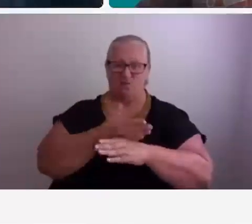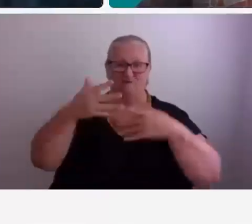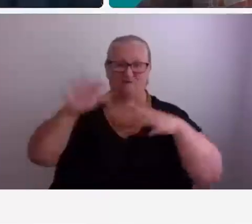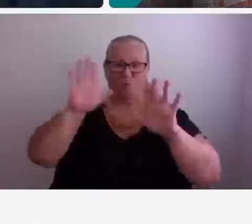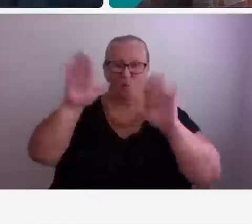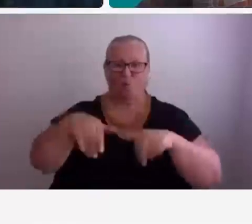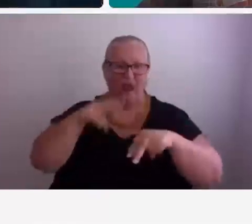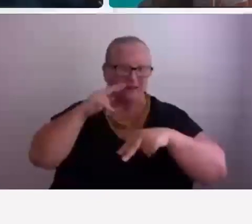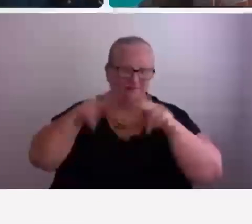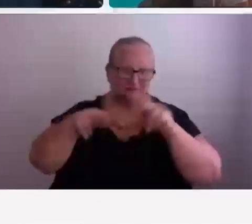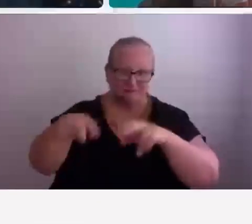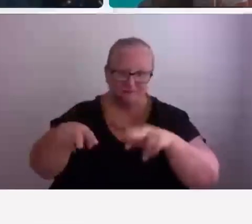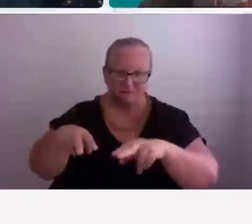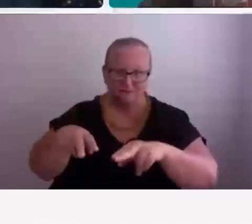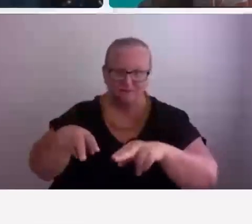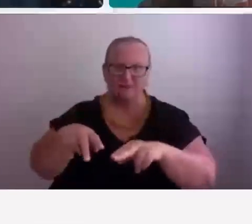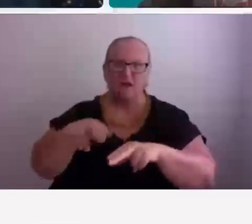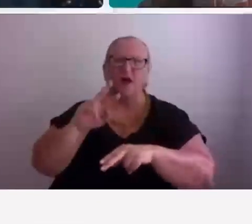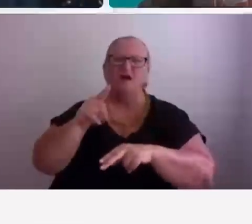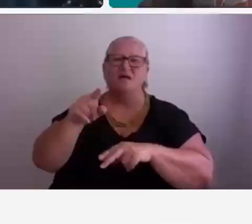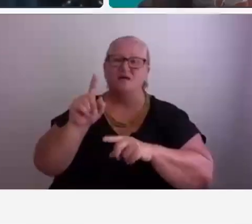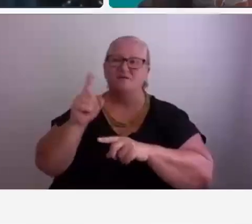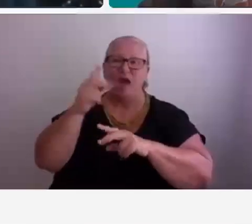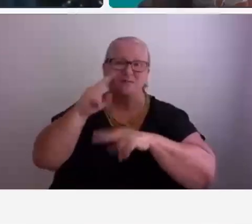assessments, the initial assessments would take